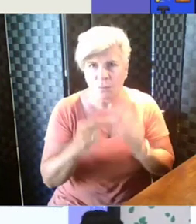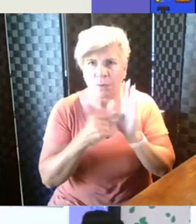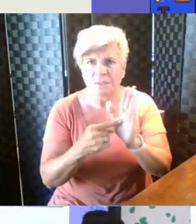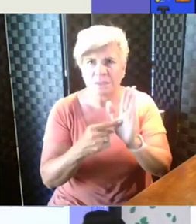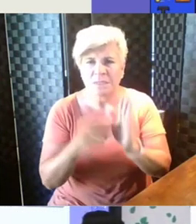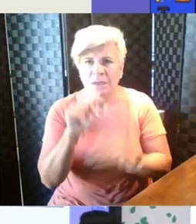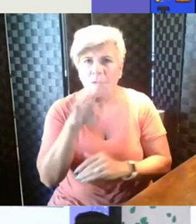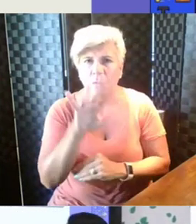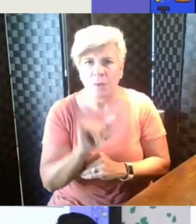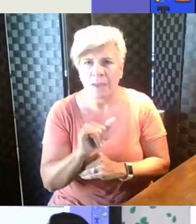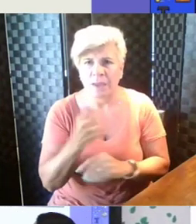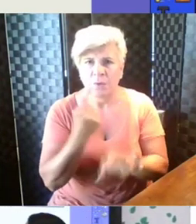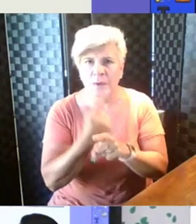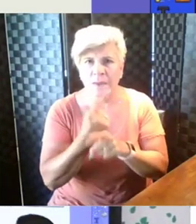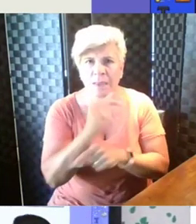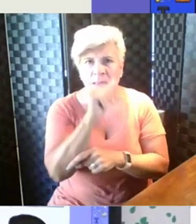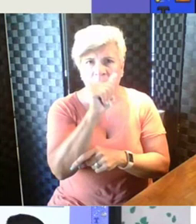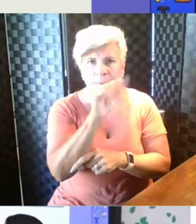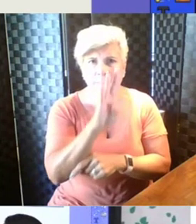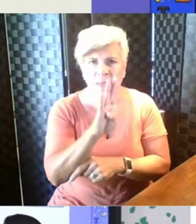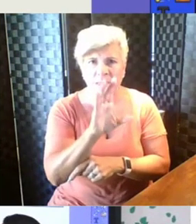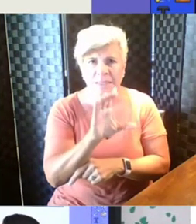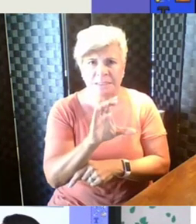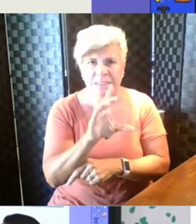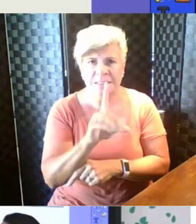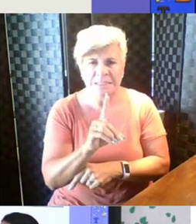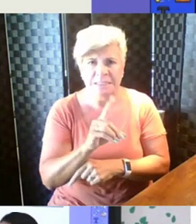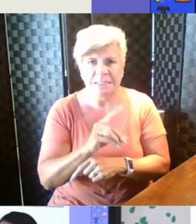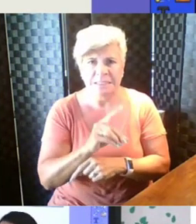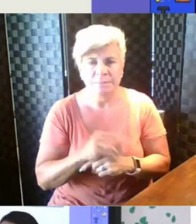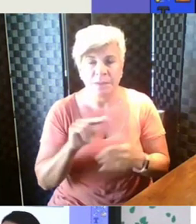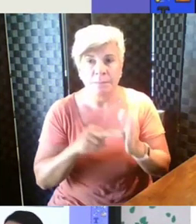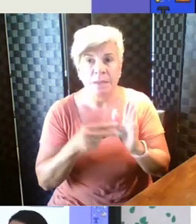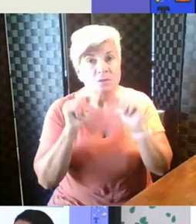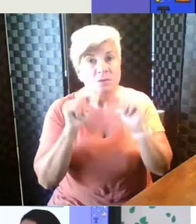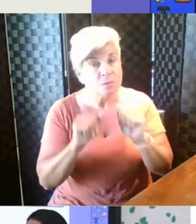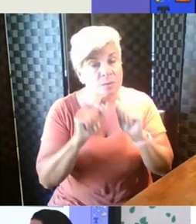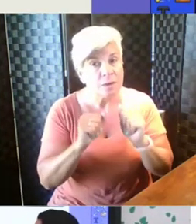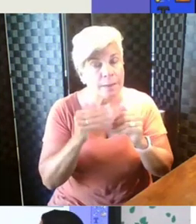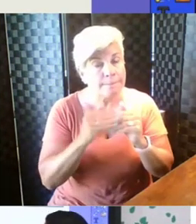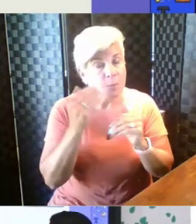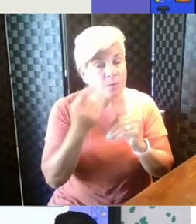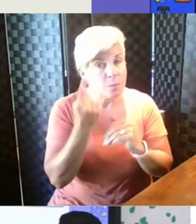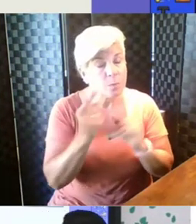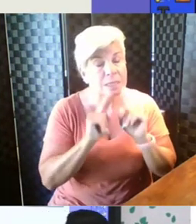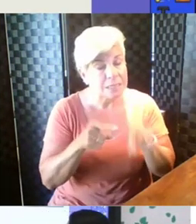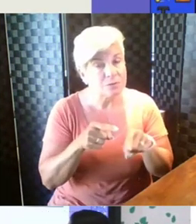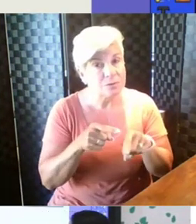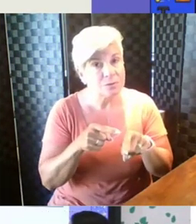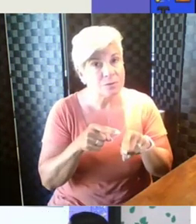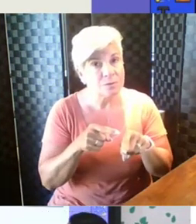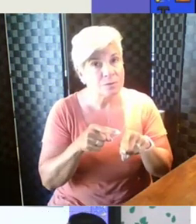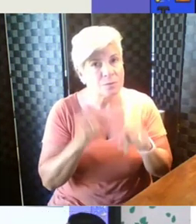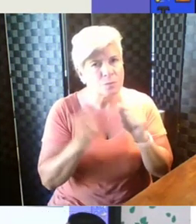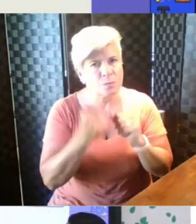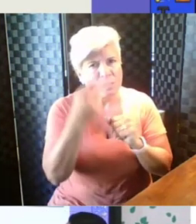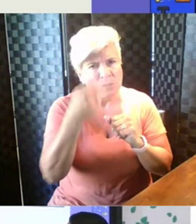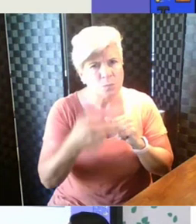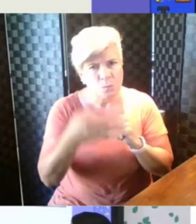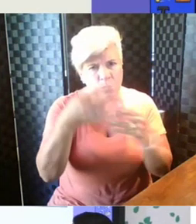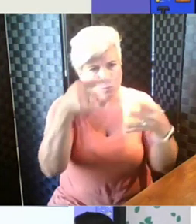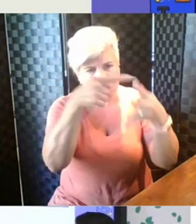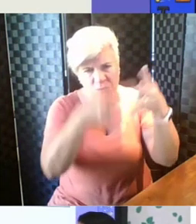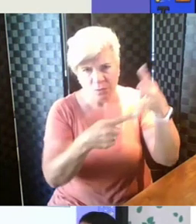represent the array? A, B, C, or D. So that means there could be more than one. Which one of those